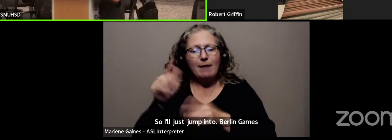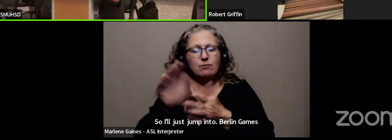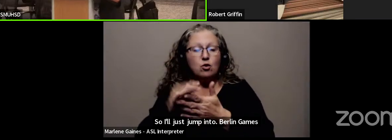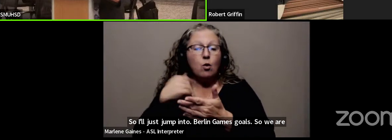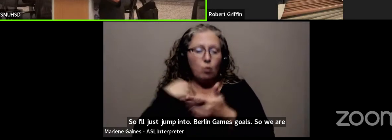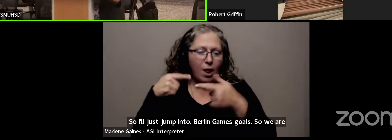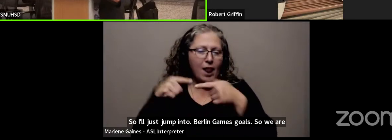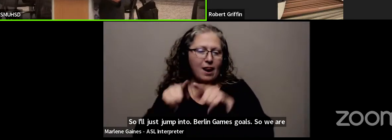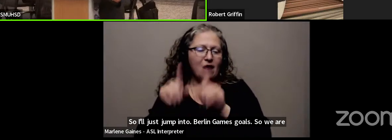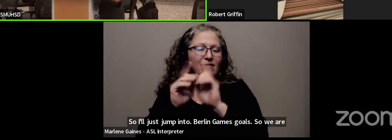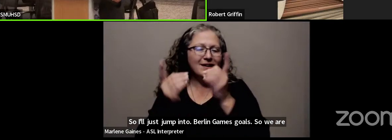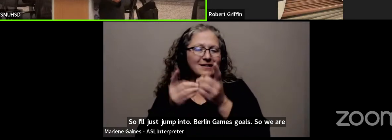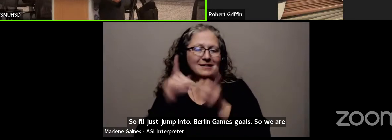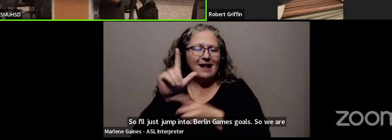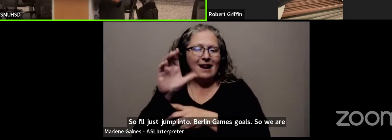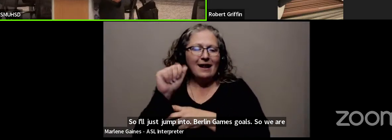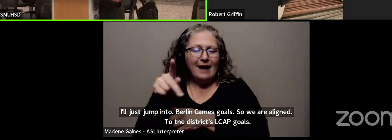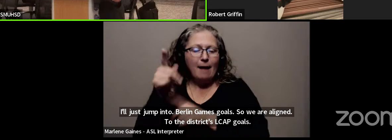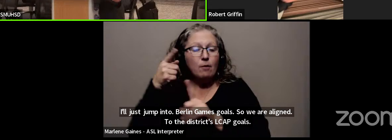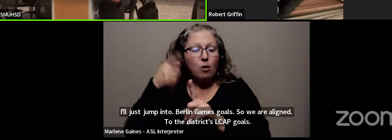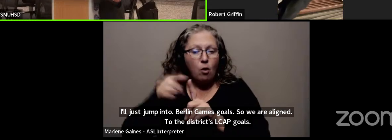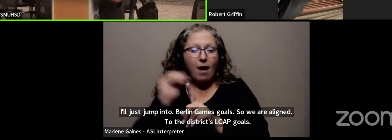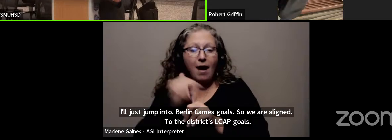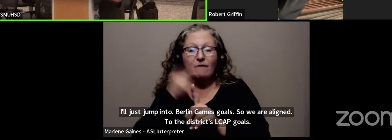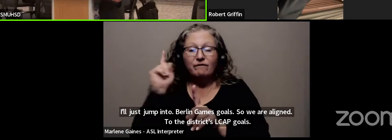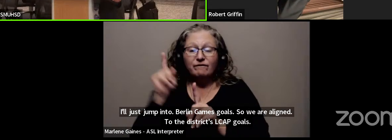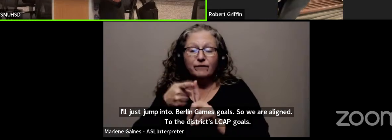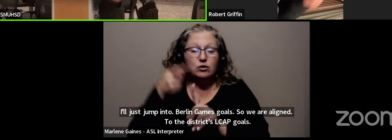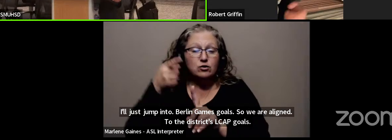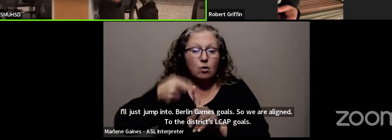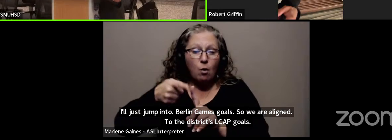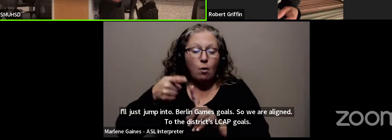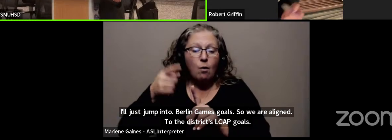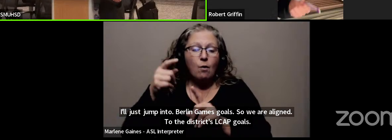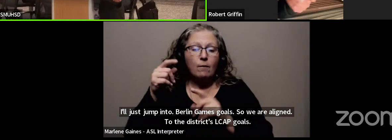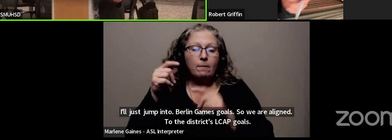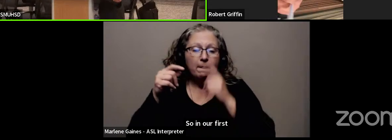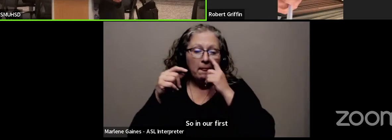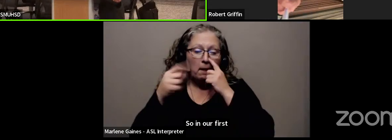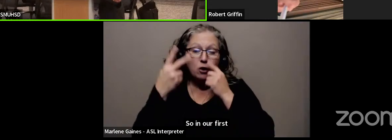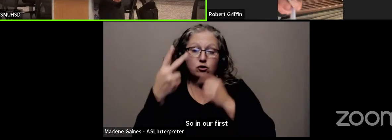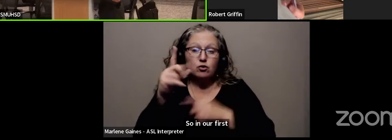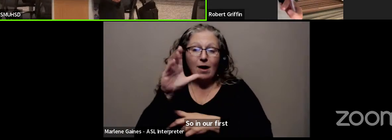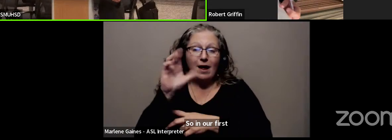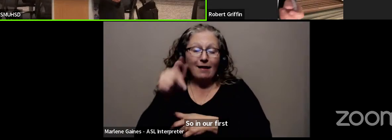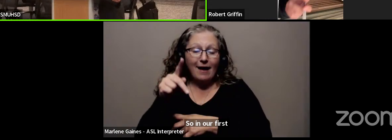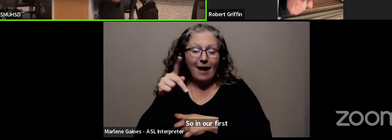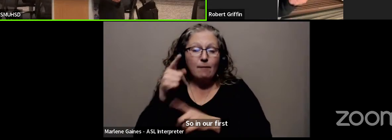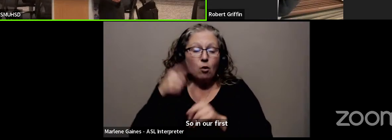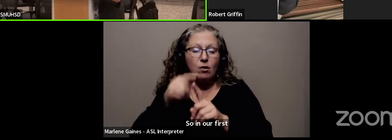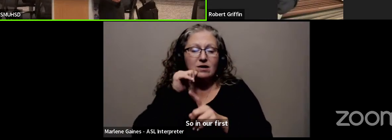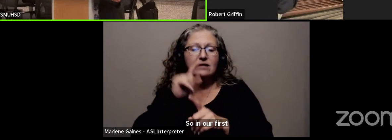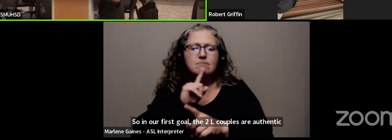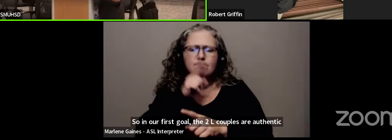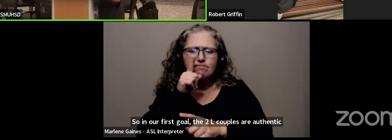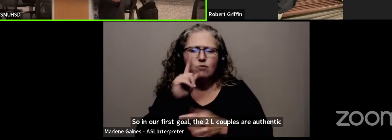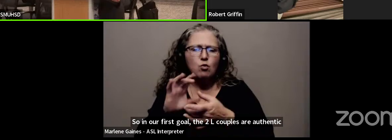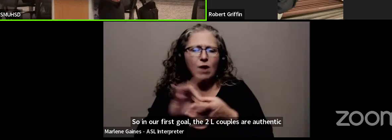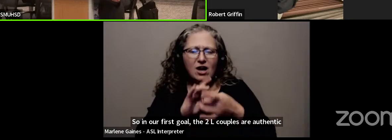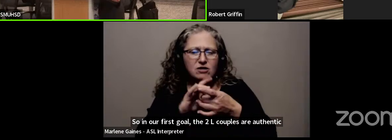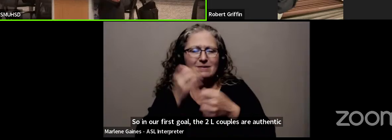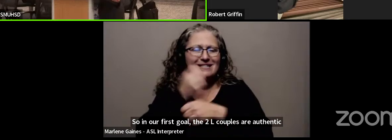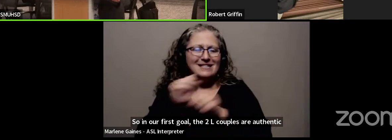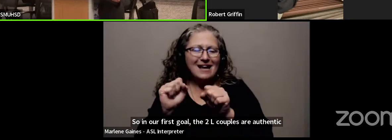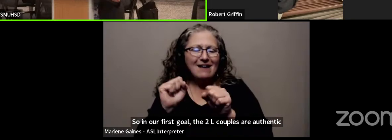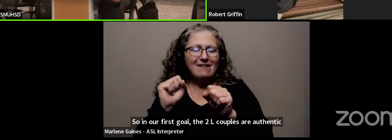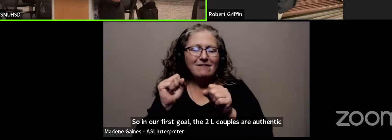to the district's LCAP goals. So in our first goal, the 2 LCAP goals are authentic relationships and safe and connected